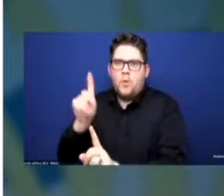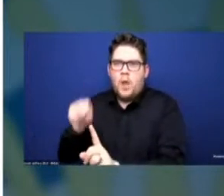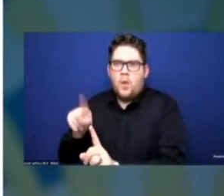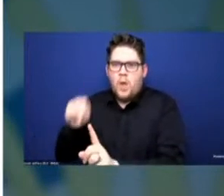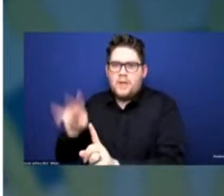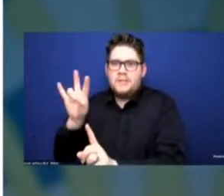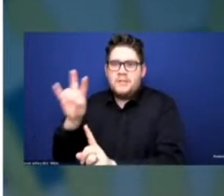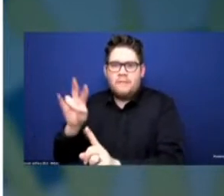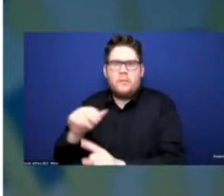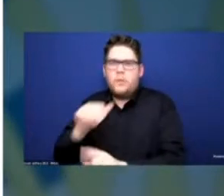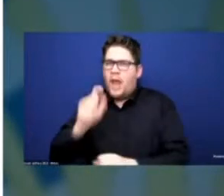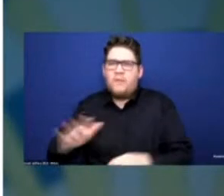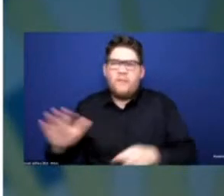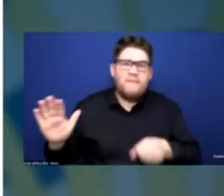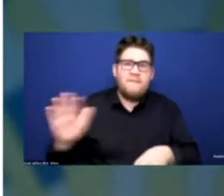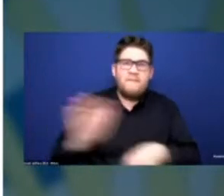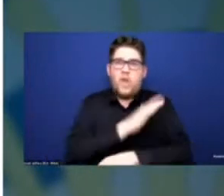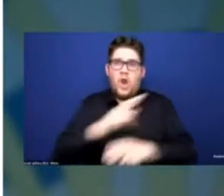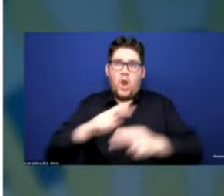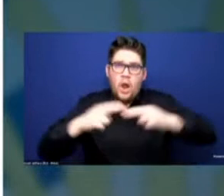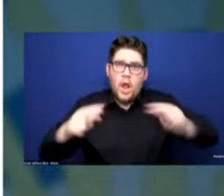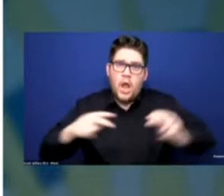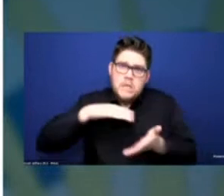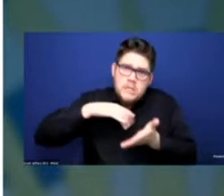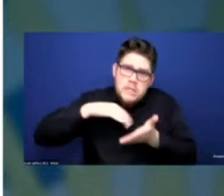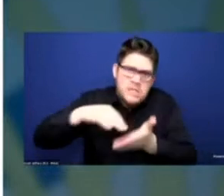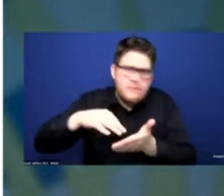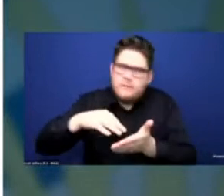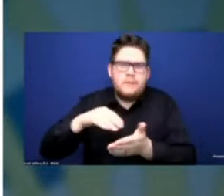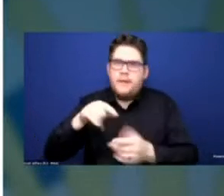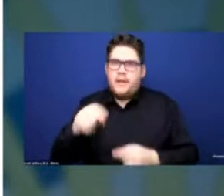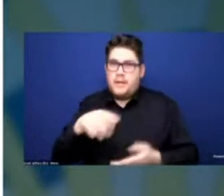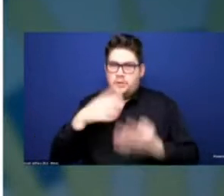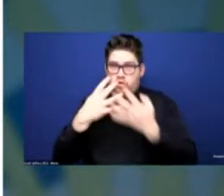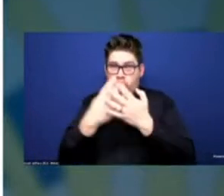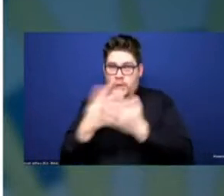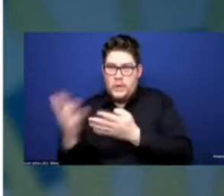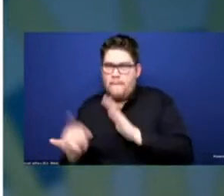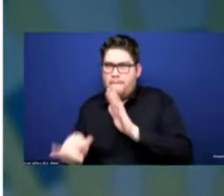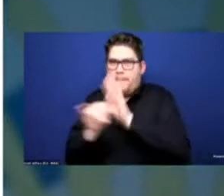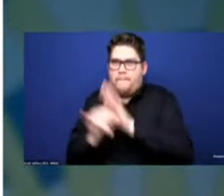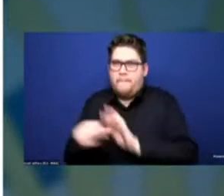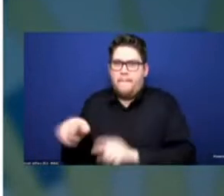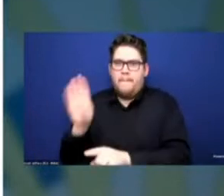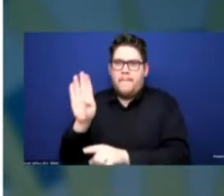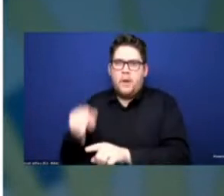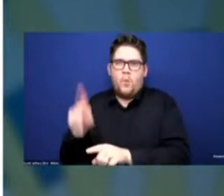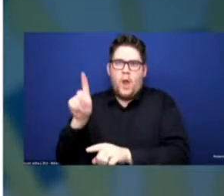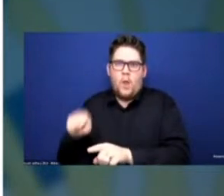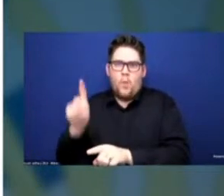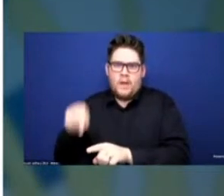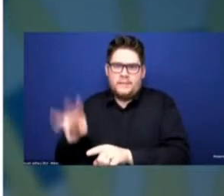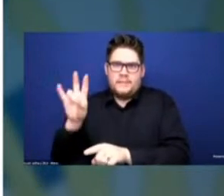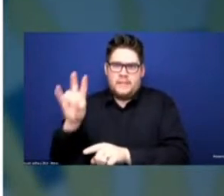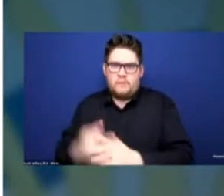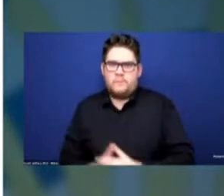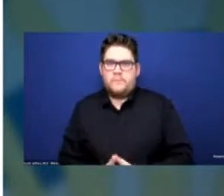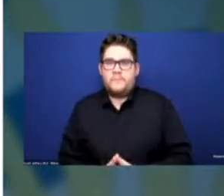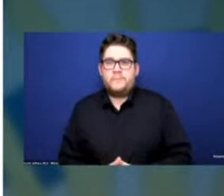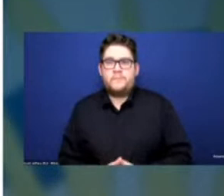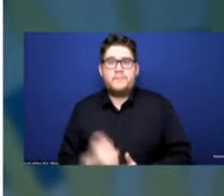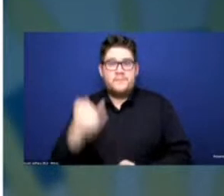will continue to do a sample of 5 to 10% of the ones who screen positive for that combination